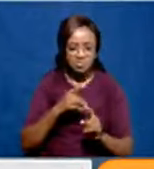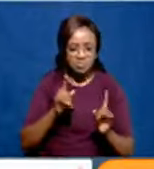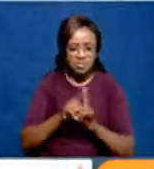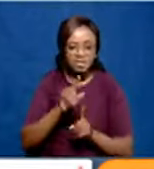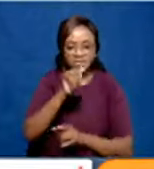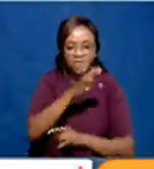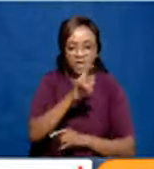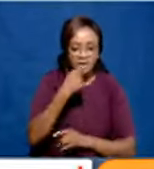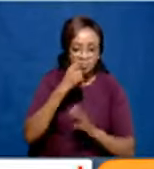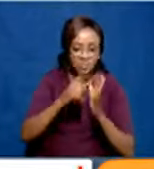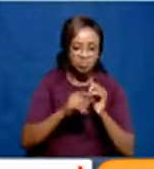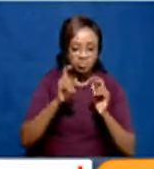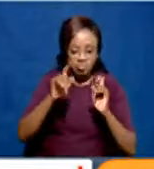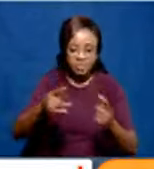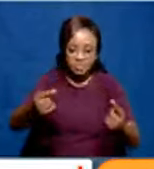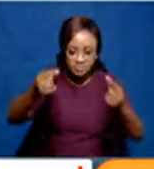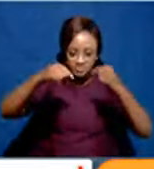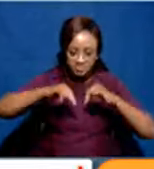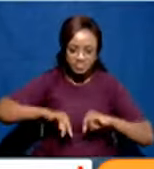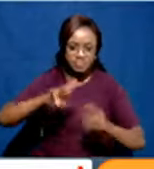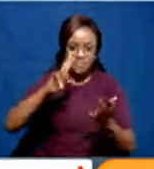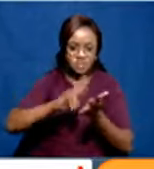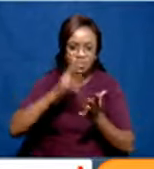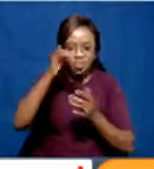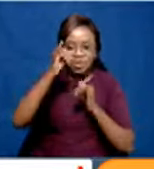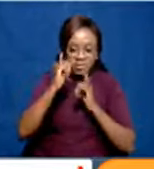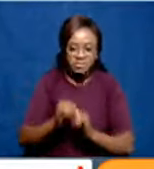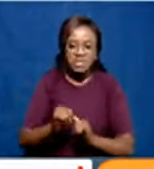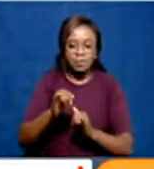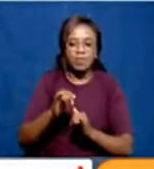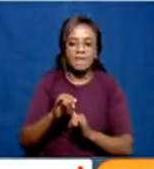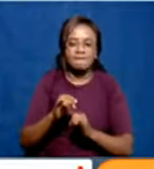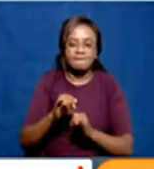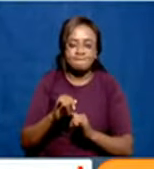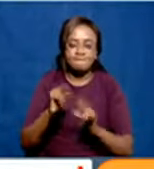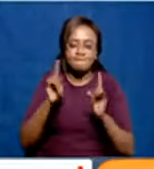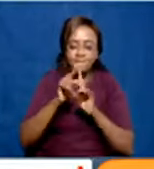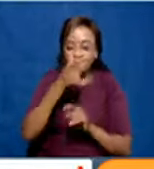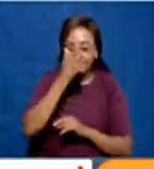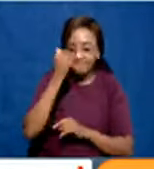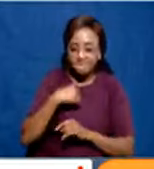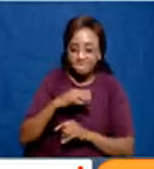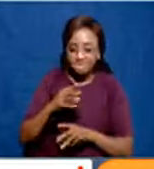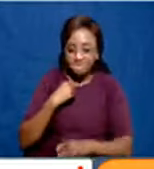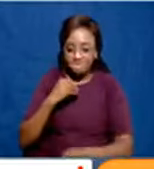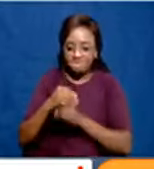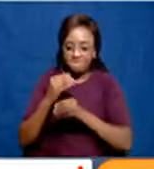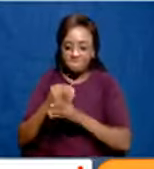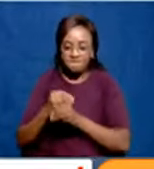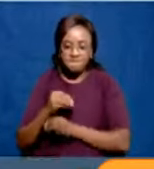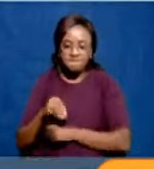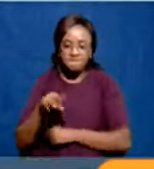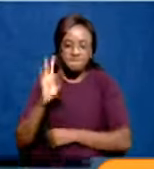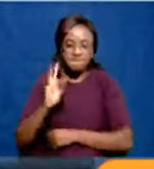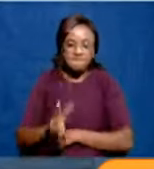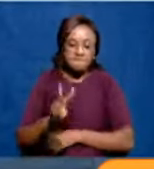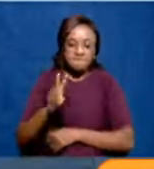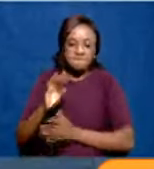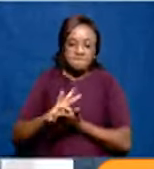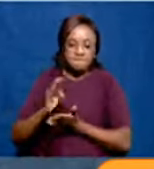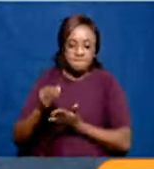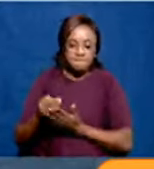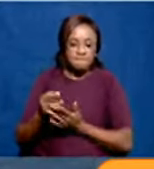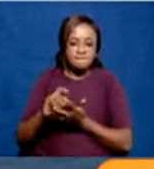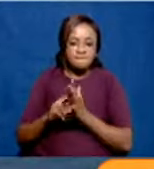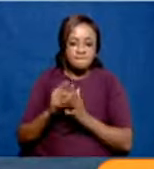you have to come and register because it is a new fund. Mm-hmm. And especially because we're having two additional funds here which did not exist, it is